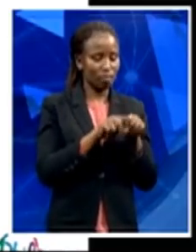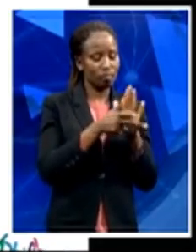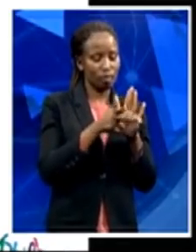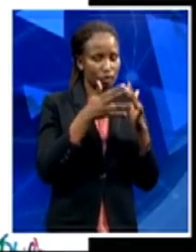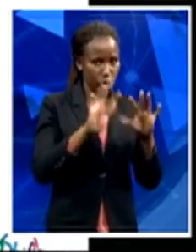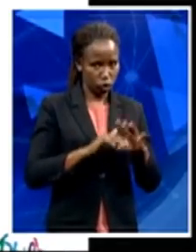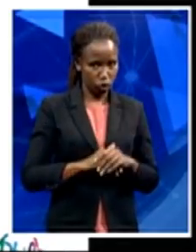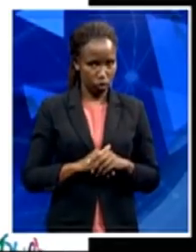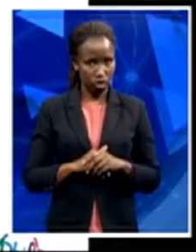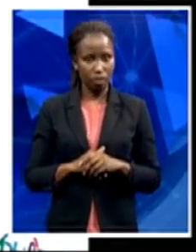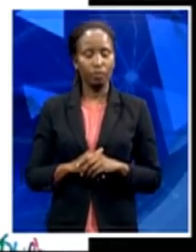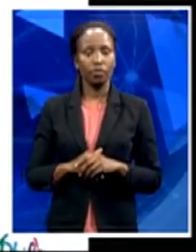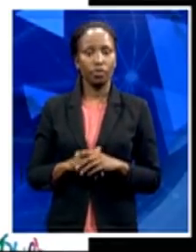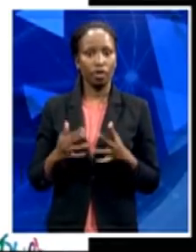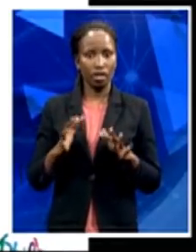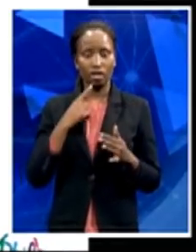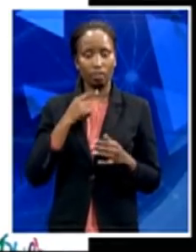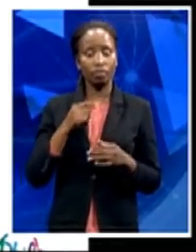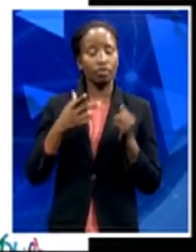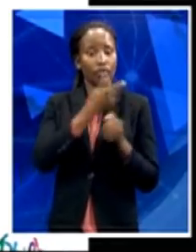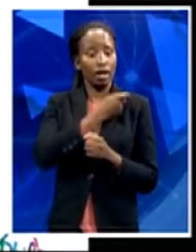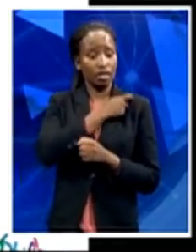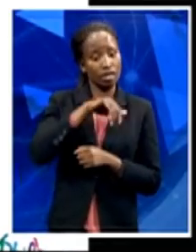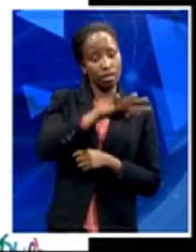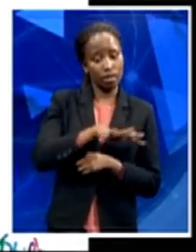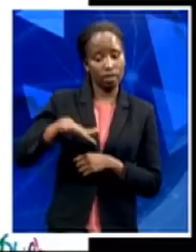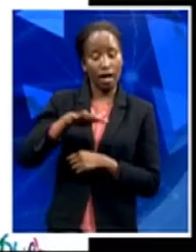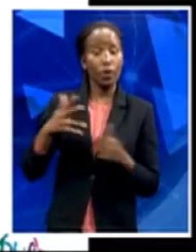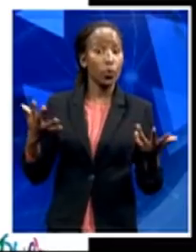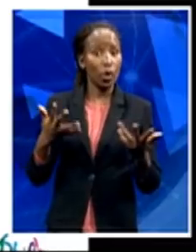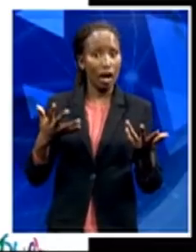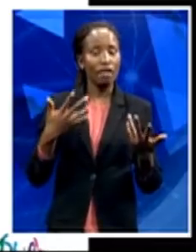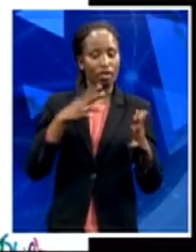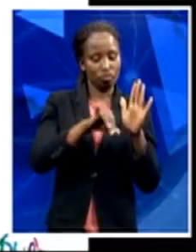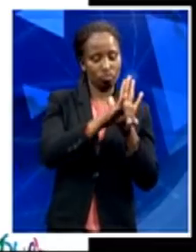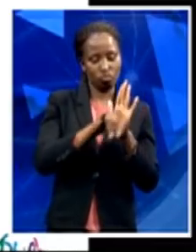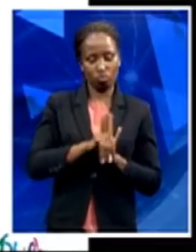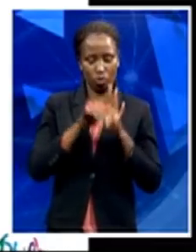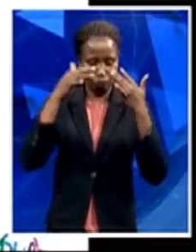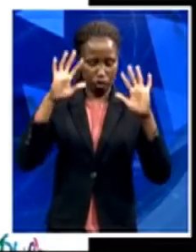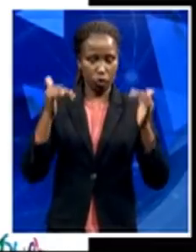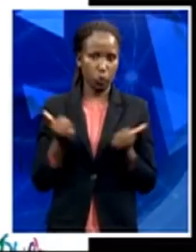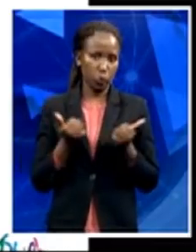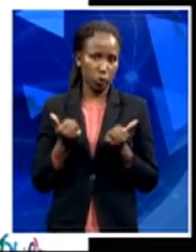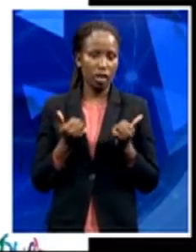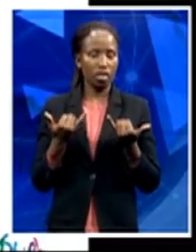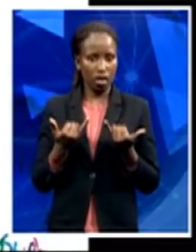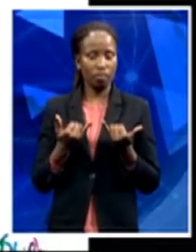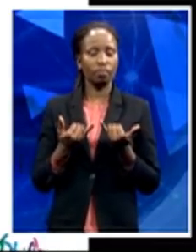sites for the education sectors have been identified, and dedicated programming for education sector only